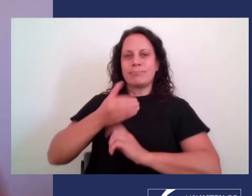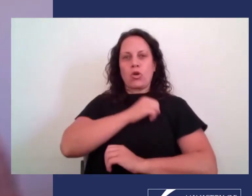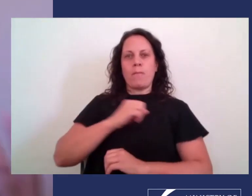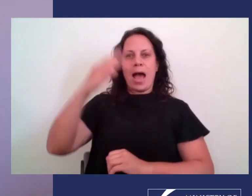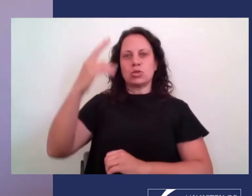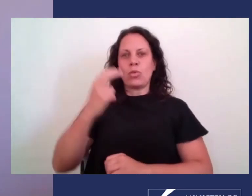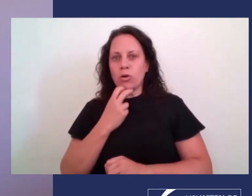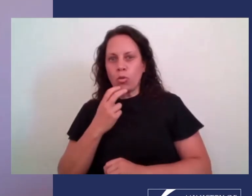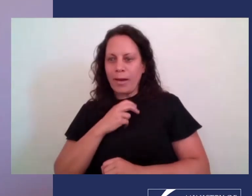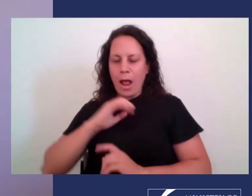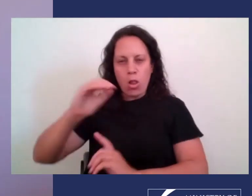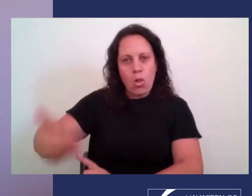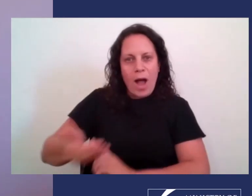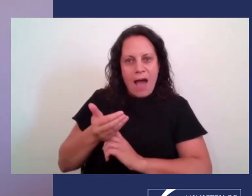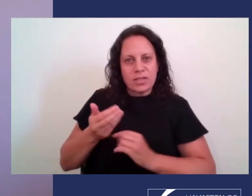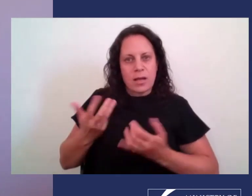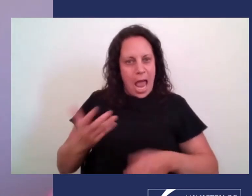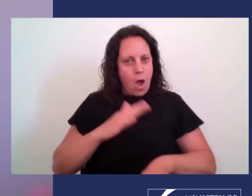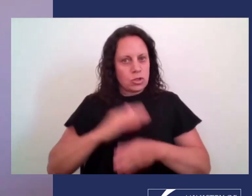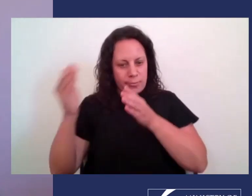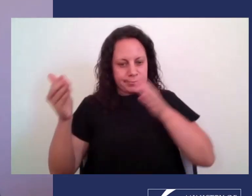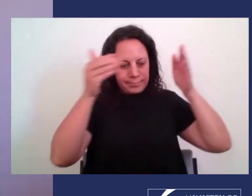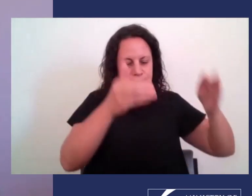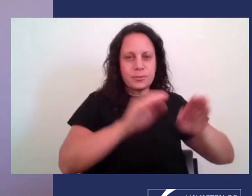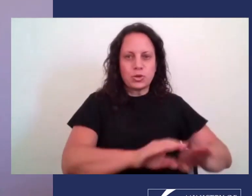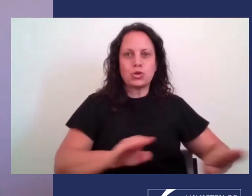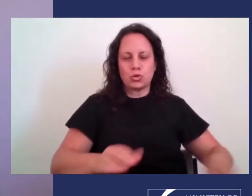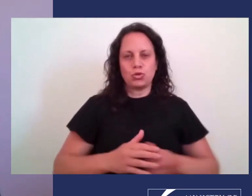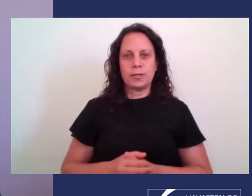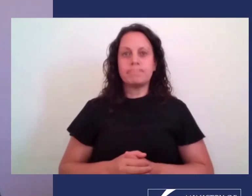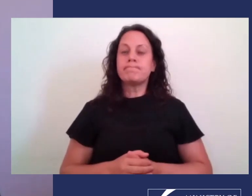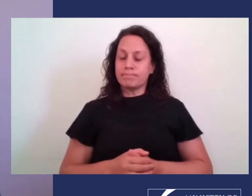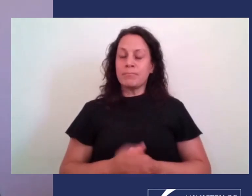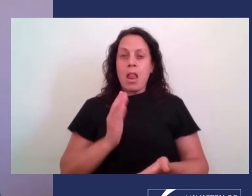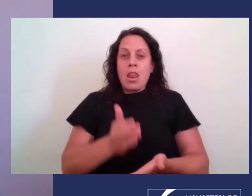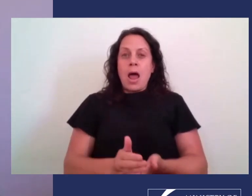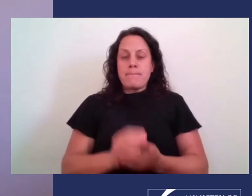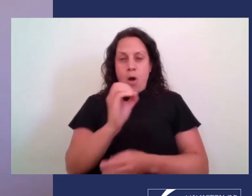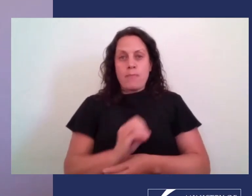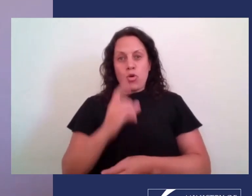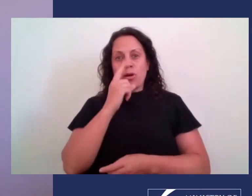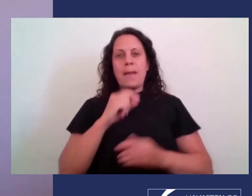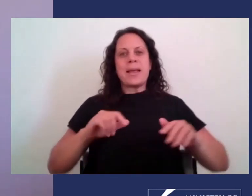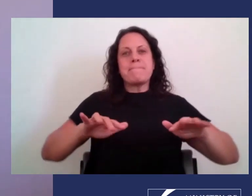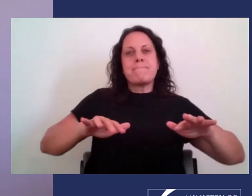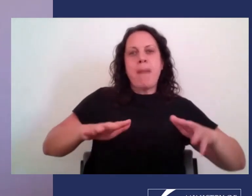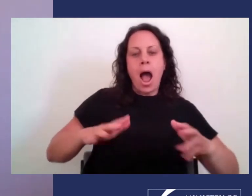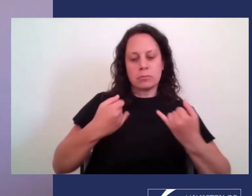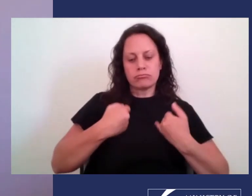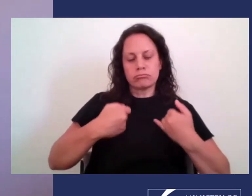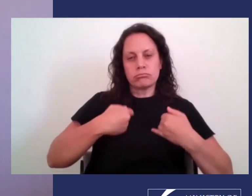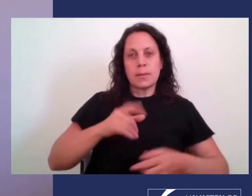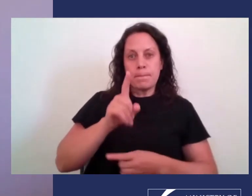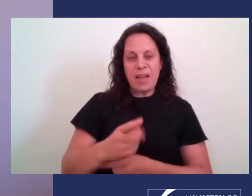time to actually really start thinking about our tamariki. Yes, it can be mild, but it also, for some of